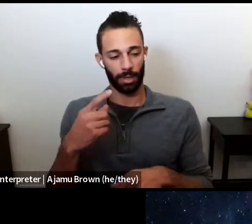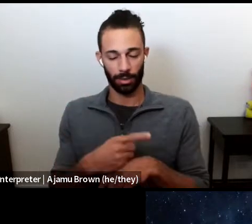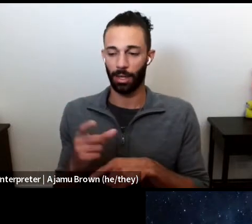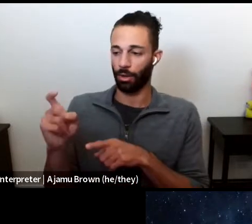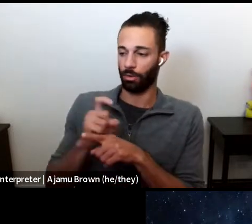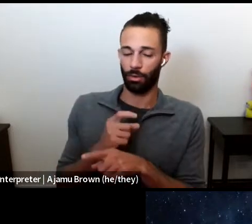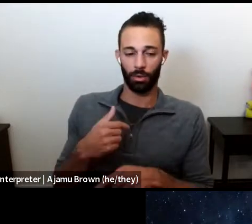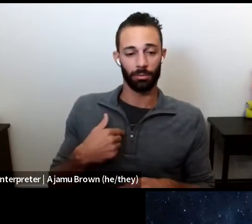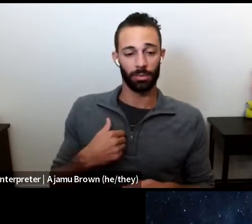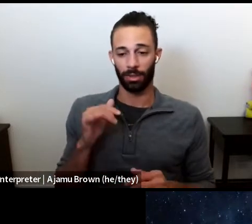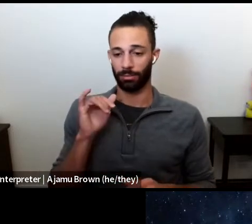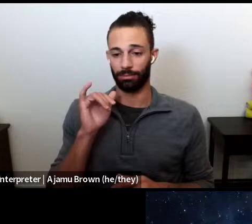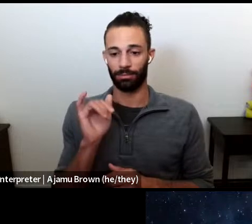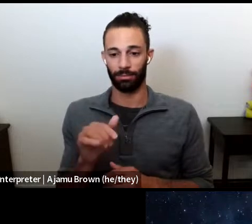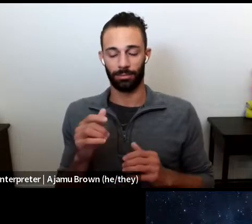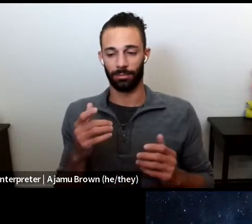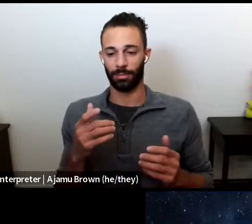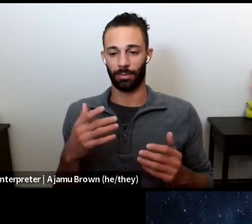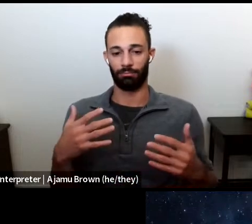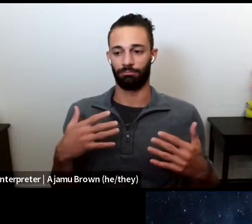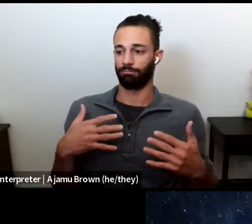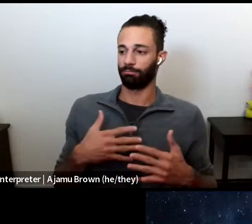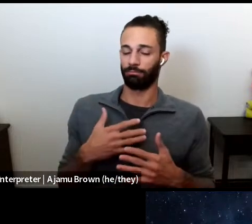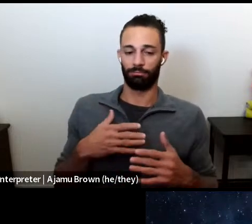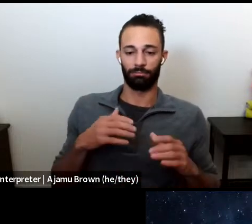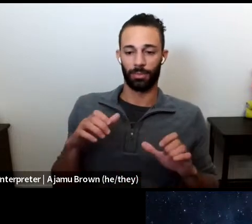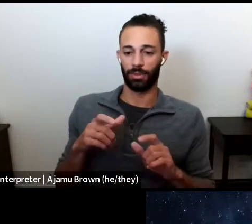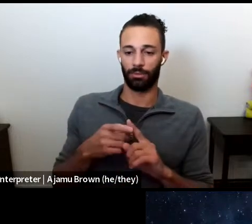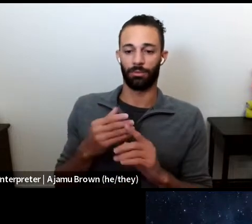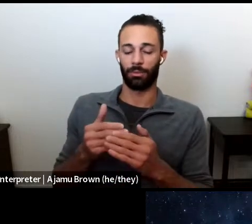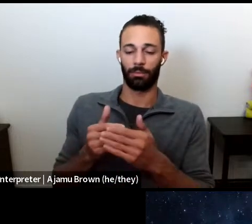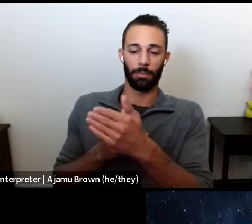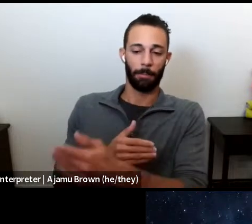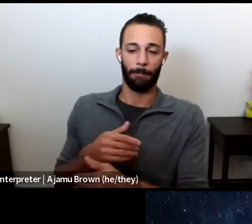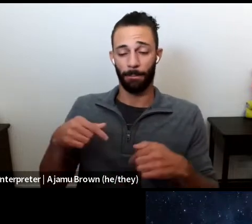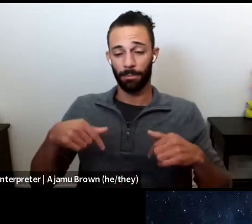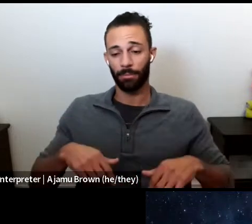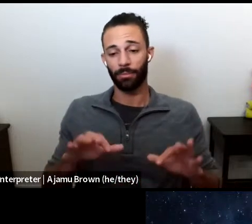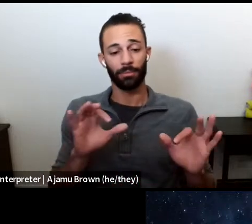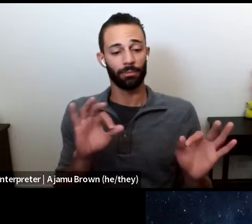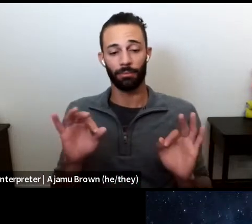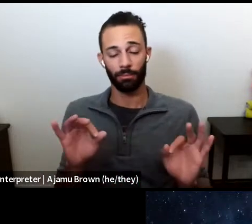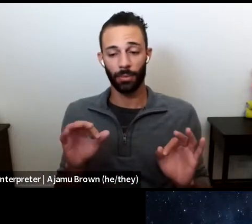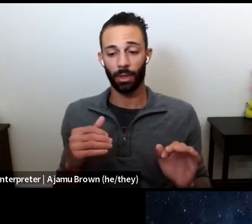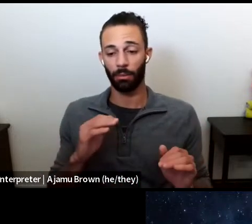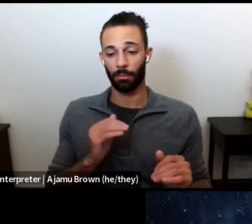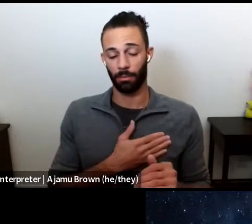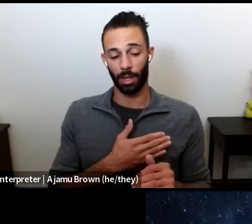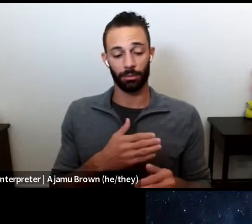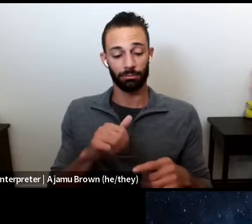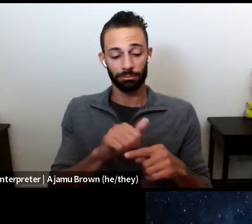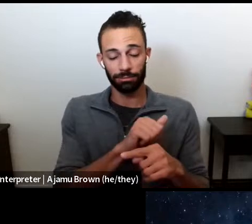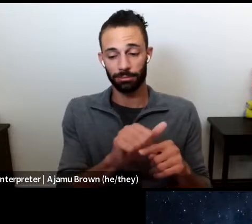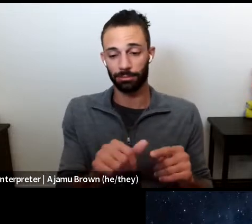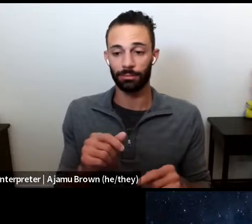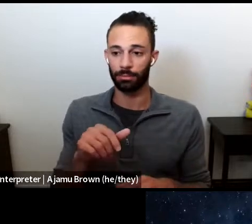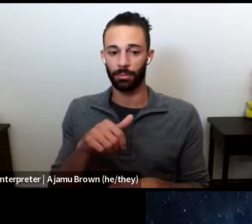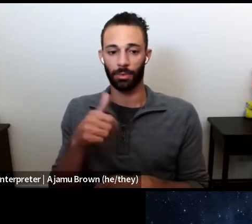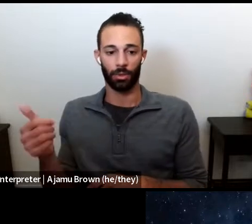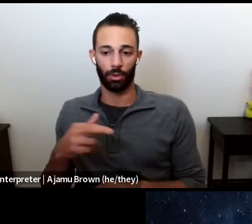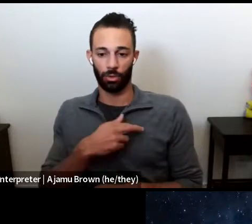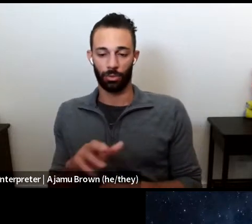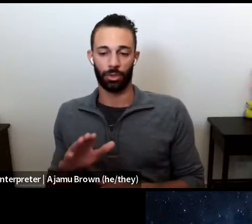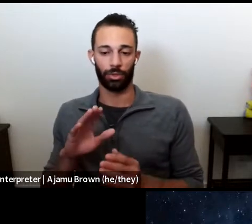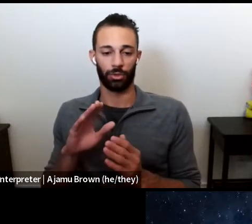me, babes. Our ways of togetherness would blow the minds of other religious communities. Call us Michelangelo. Watch